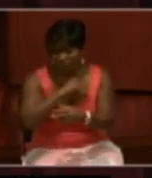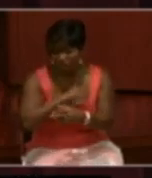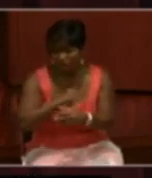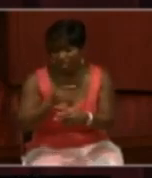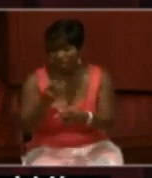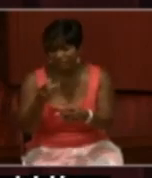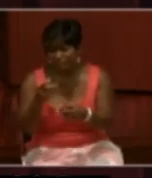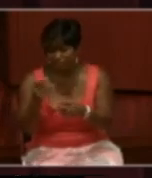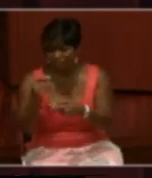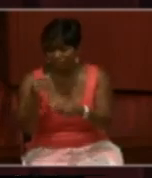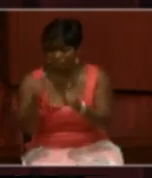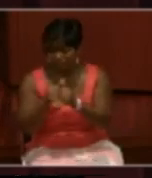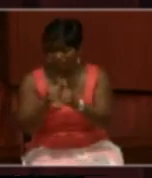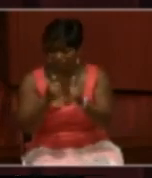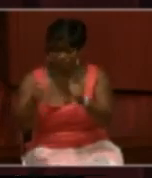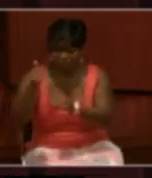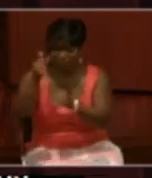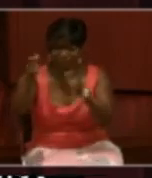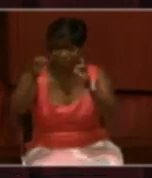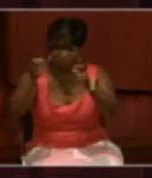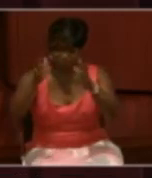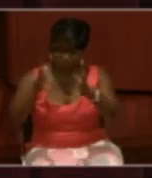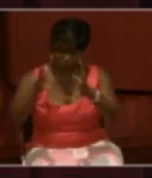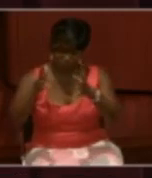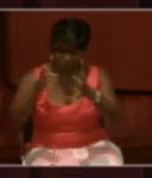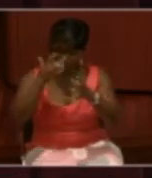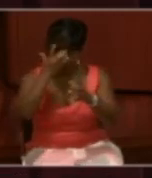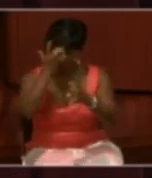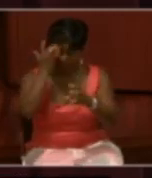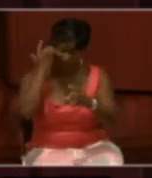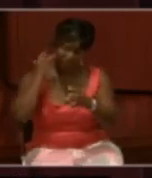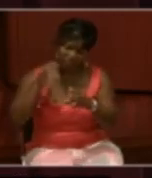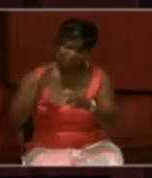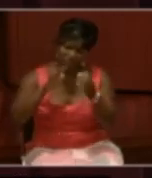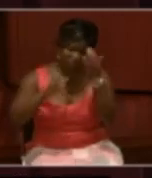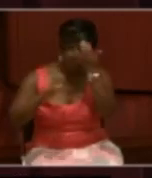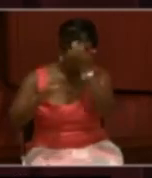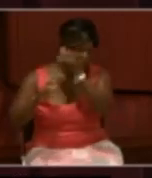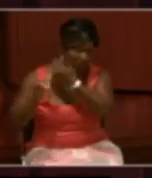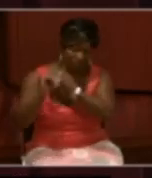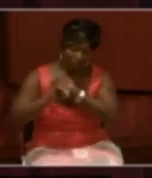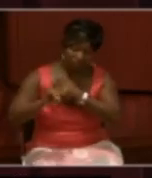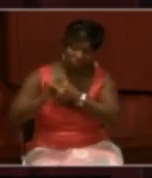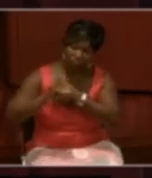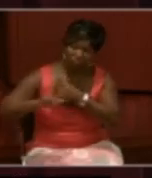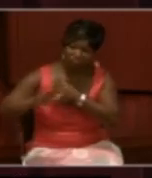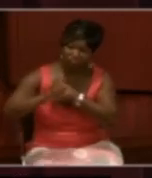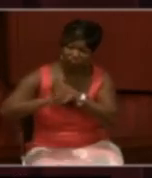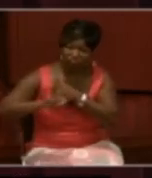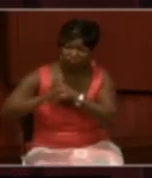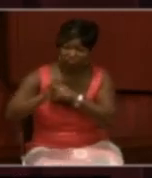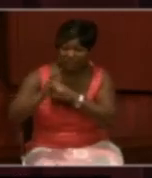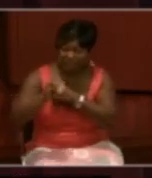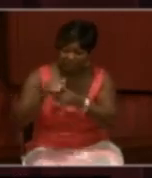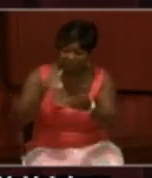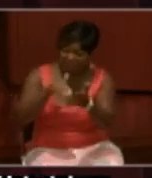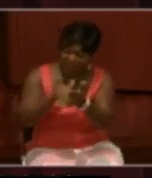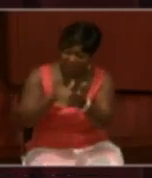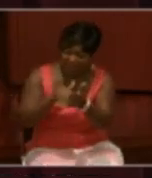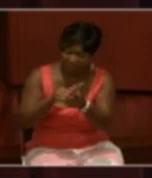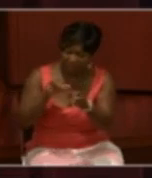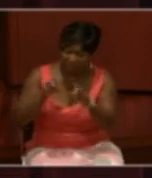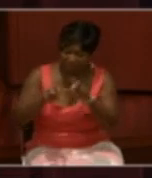upper management. It is estimated that over 70,000 depositors had open accounts in the Freedman's Bank